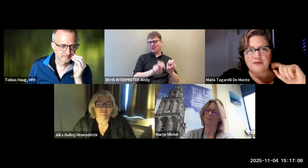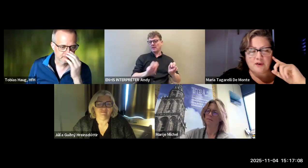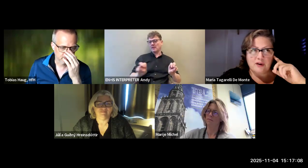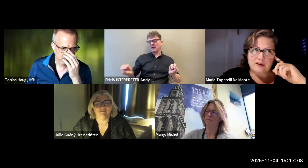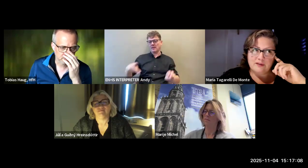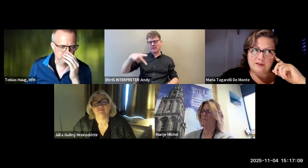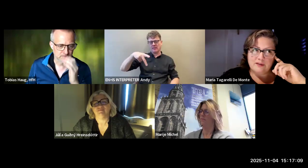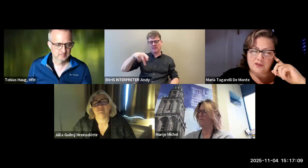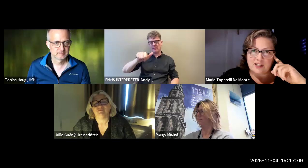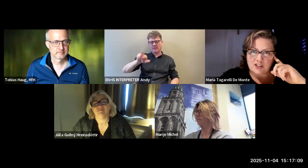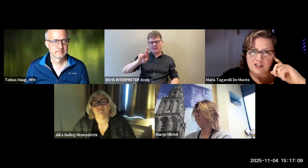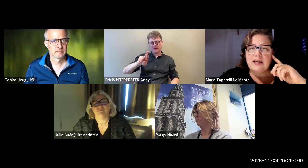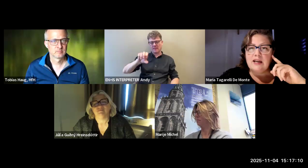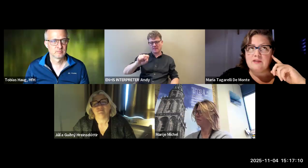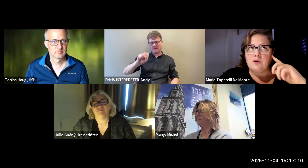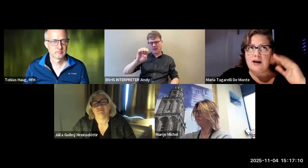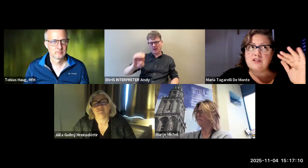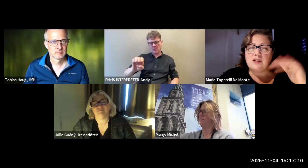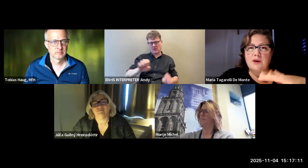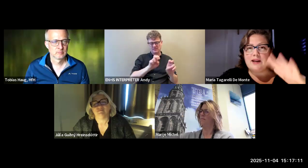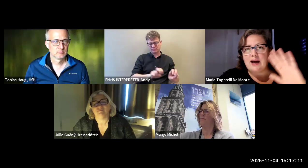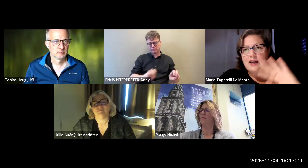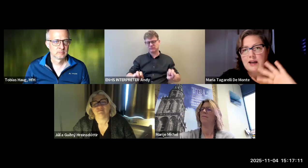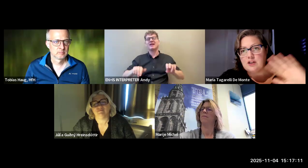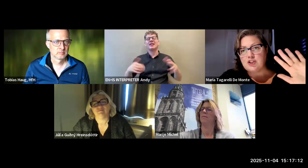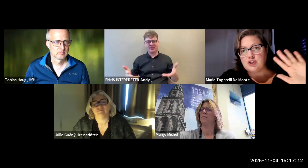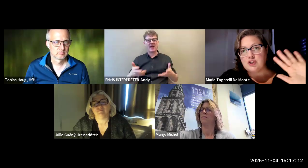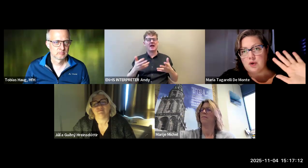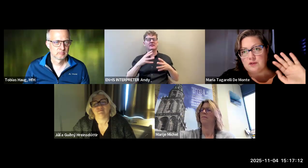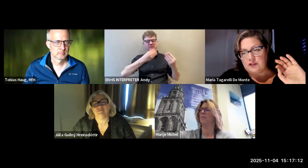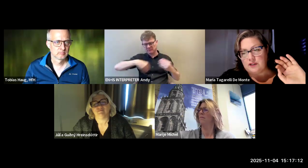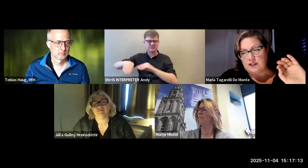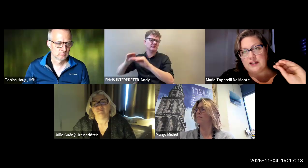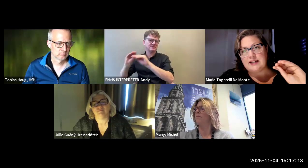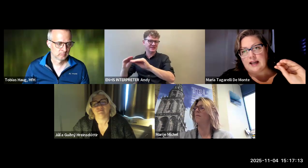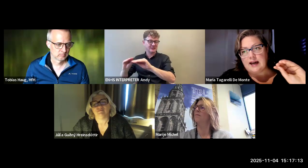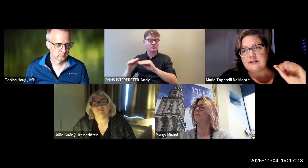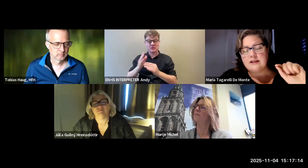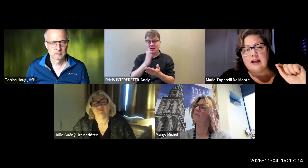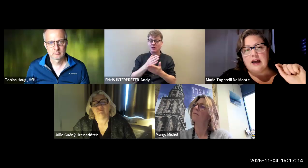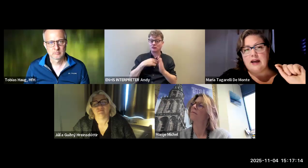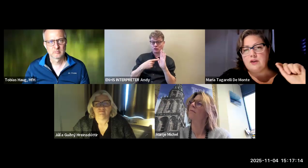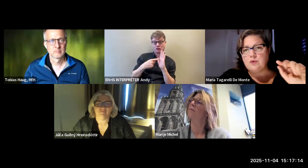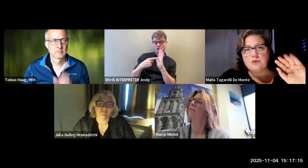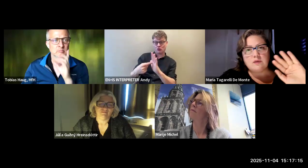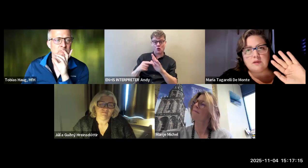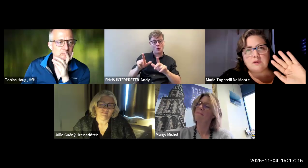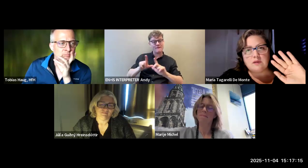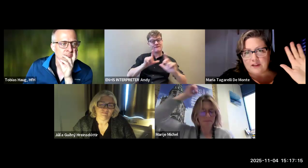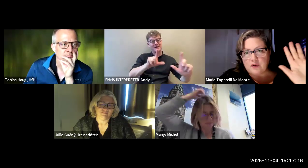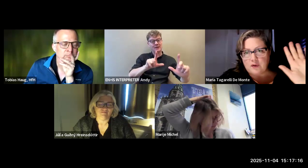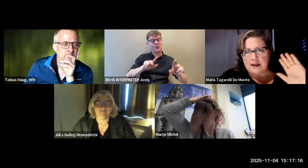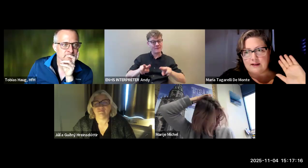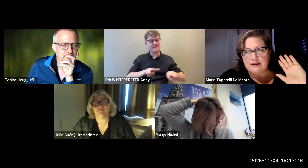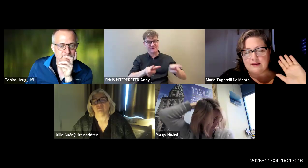I use them for teaching. So actually, when I show the video in class, I use